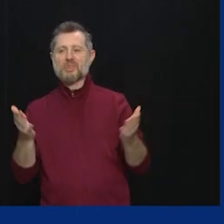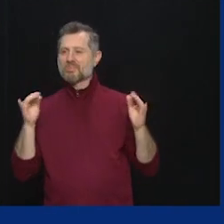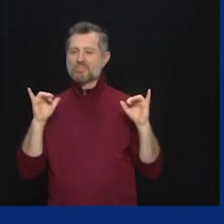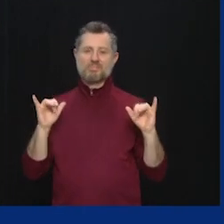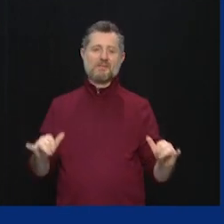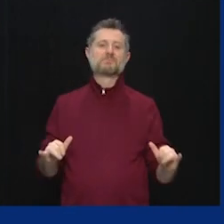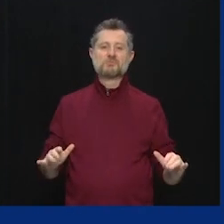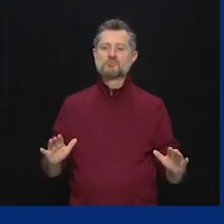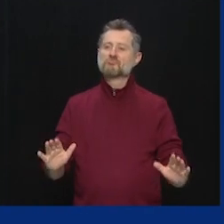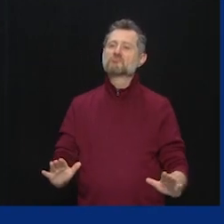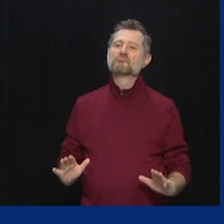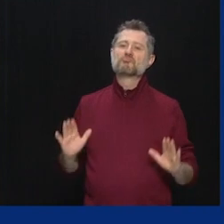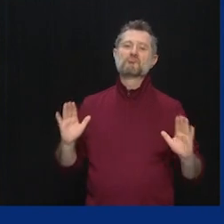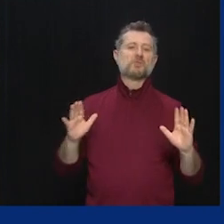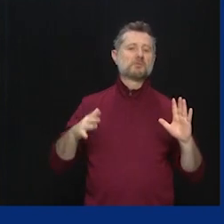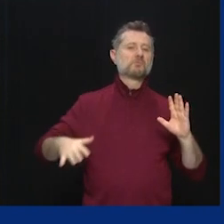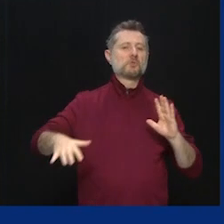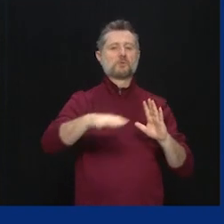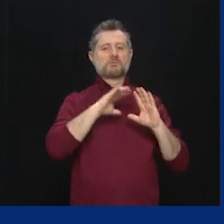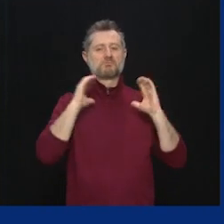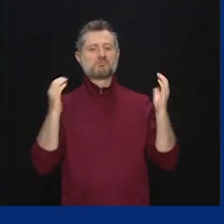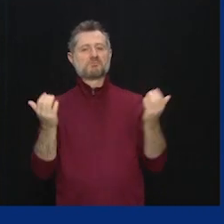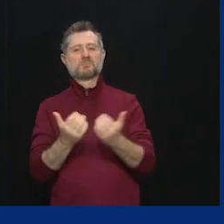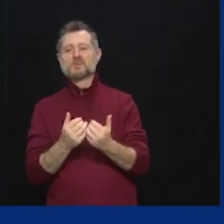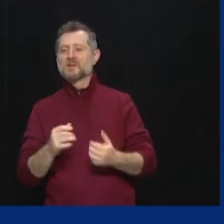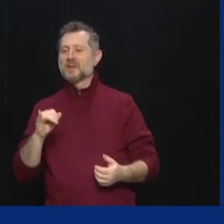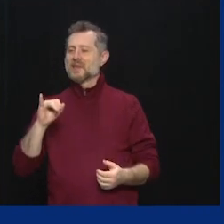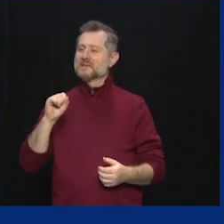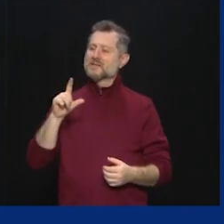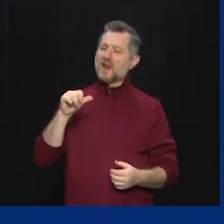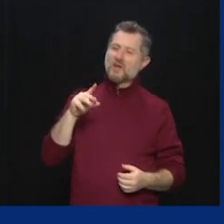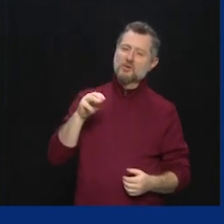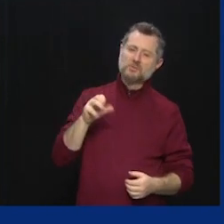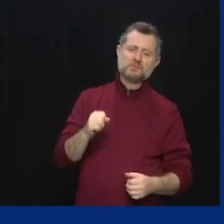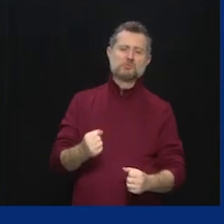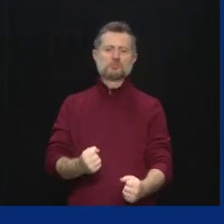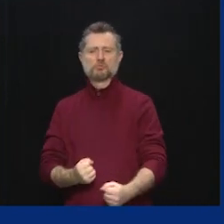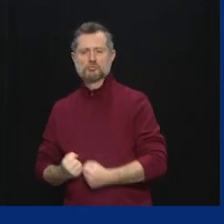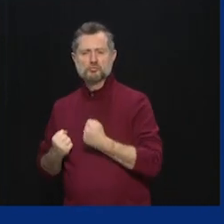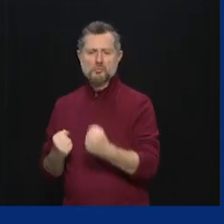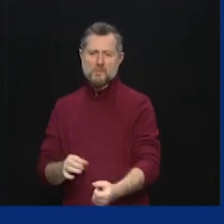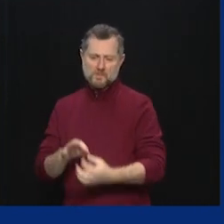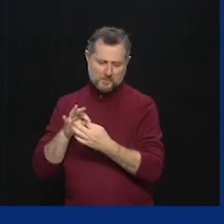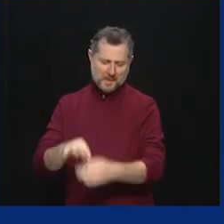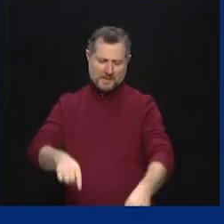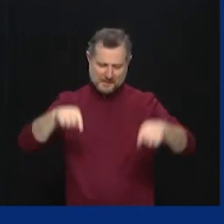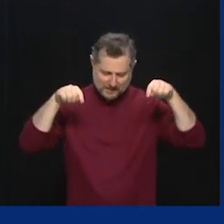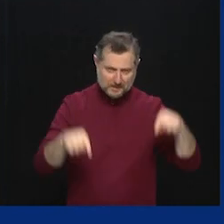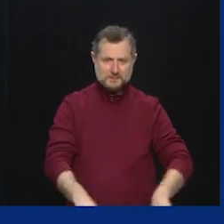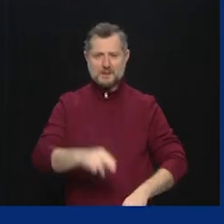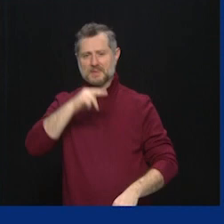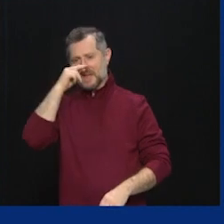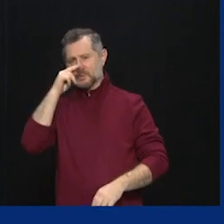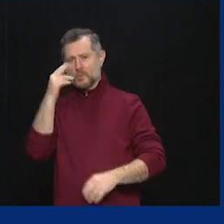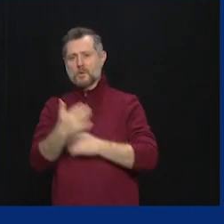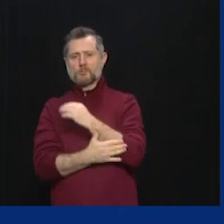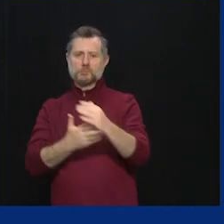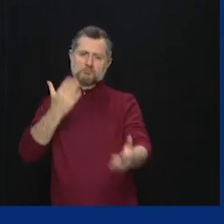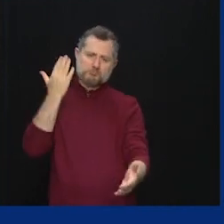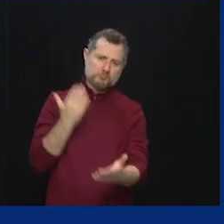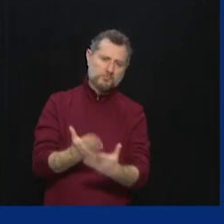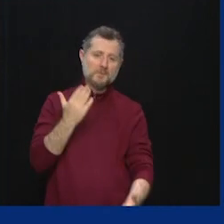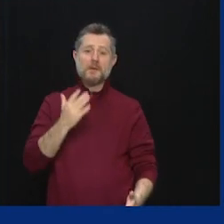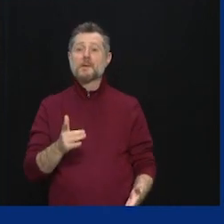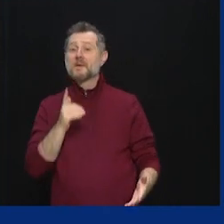to see the Islanders firmly anchored right here in Nassau County. And that's a testament, even though this was